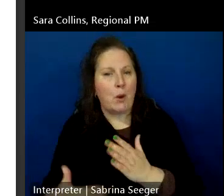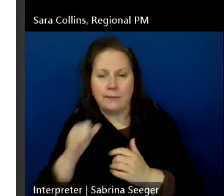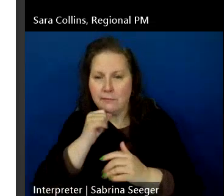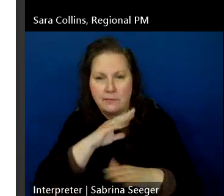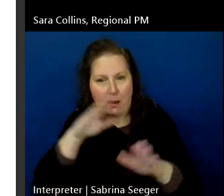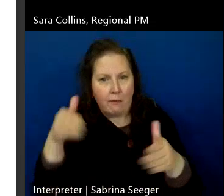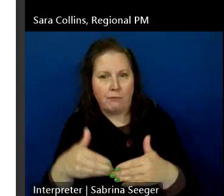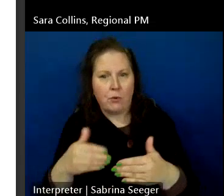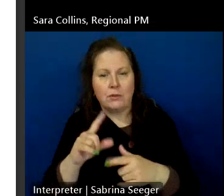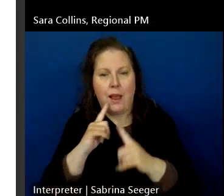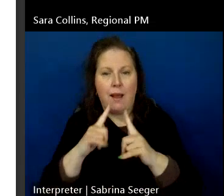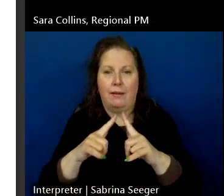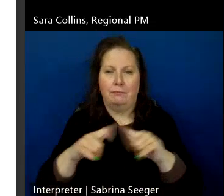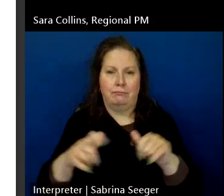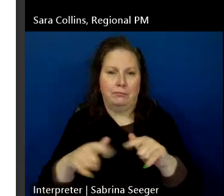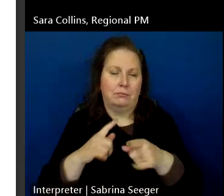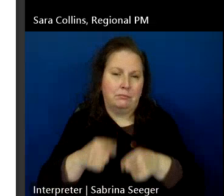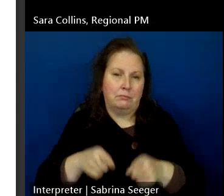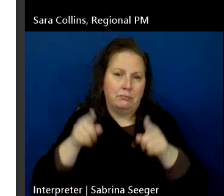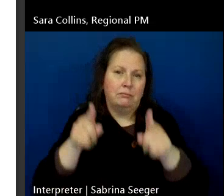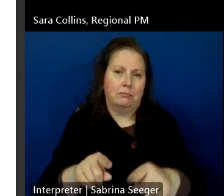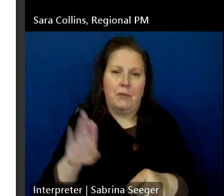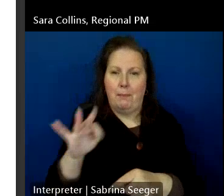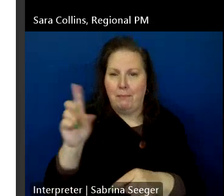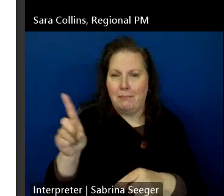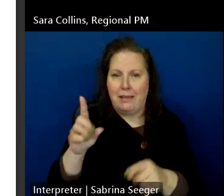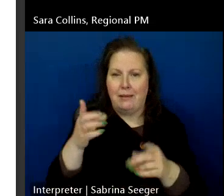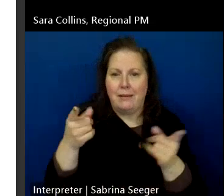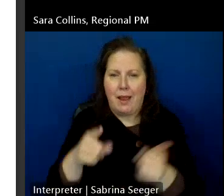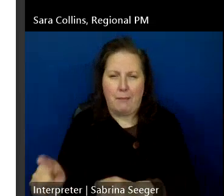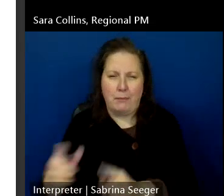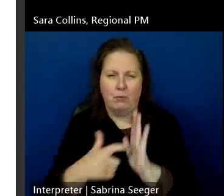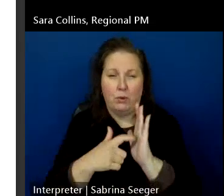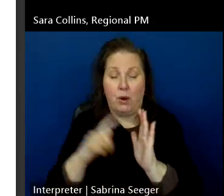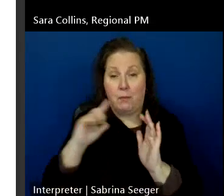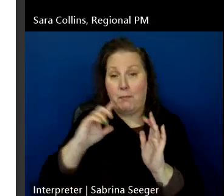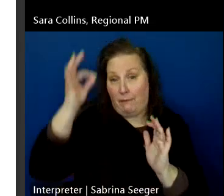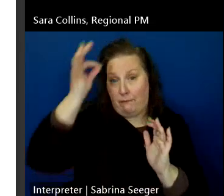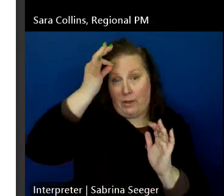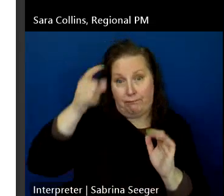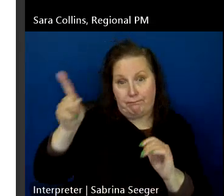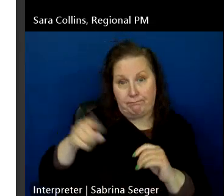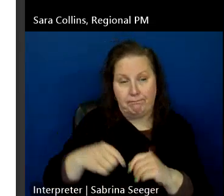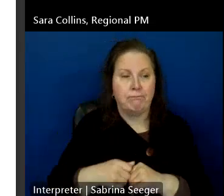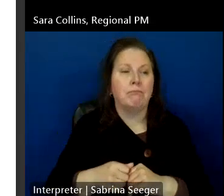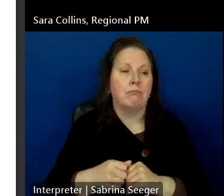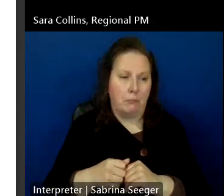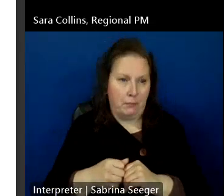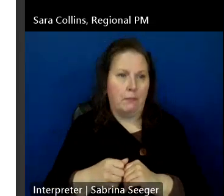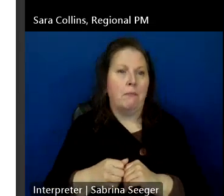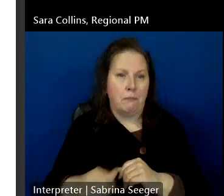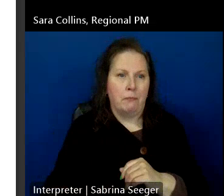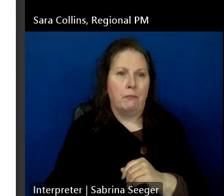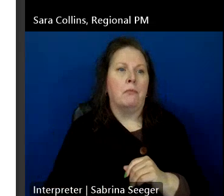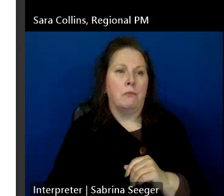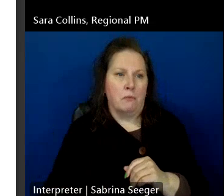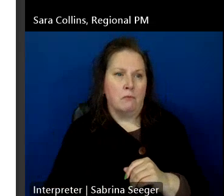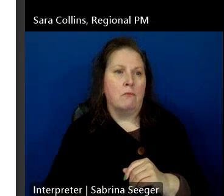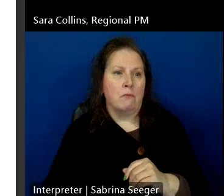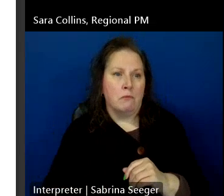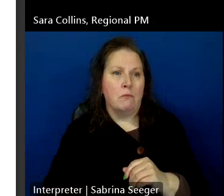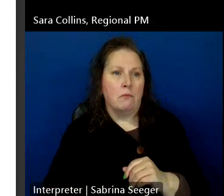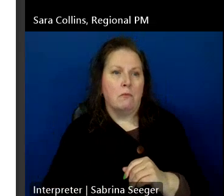addressed in the simultaneous BEAD planning that is being required by the federal government. And that's just to be efficient